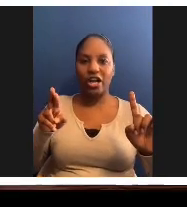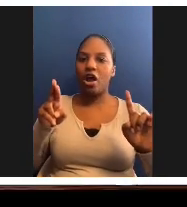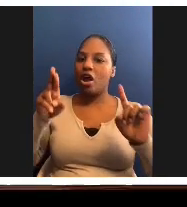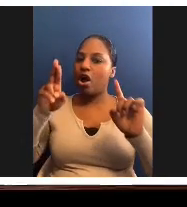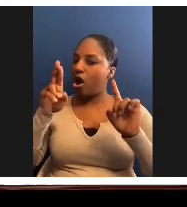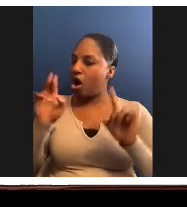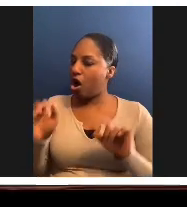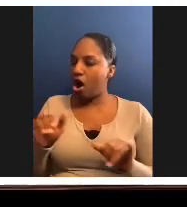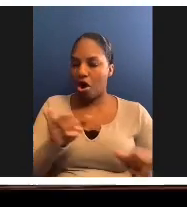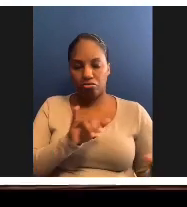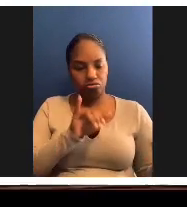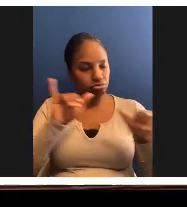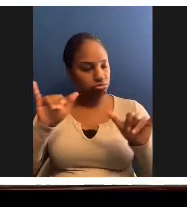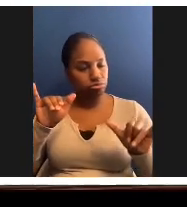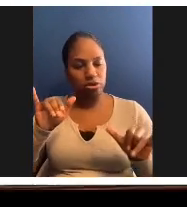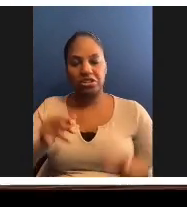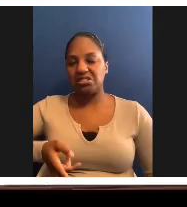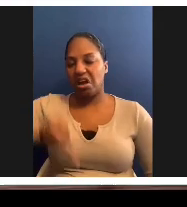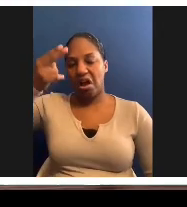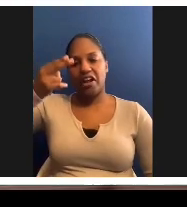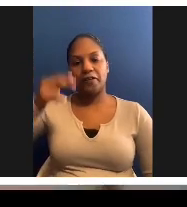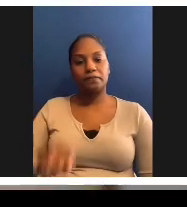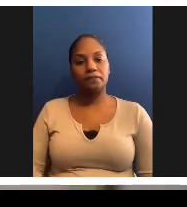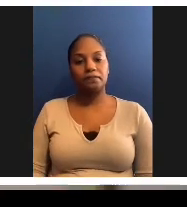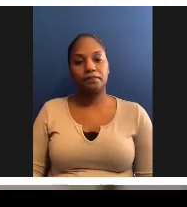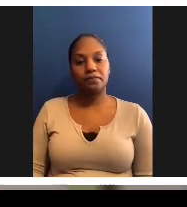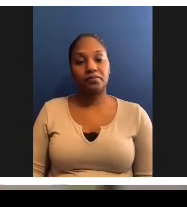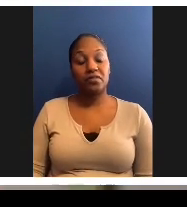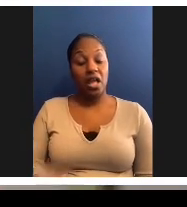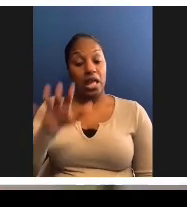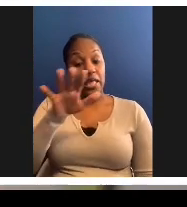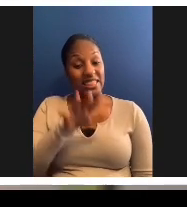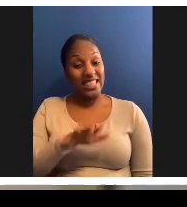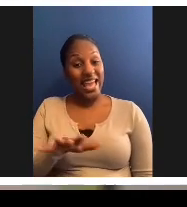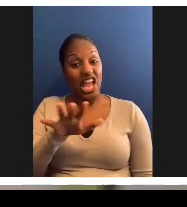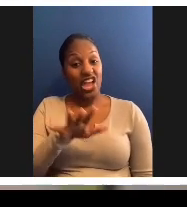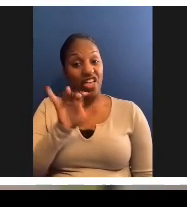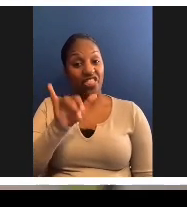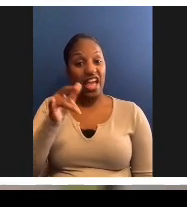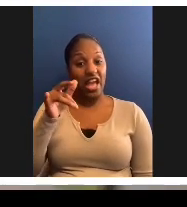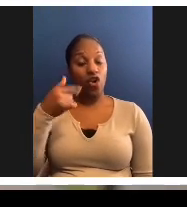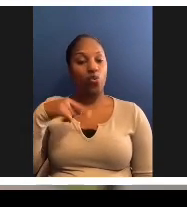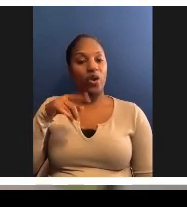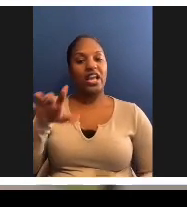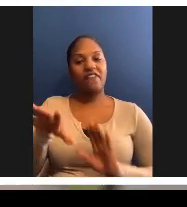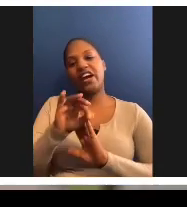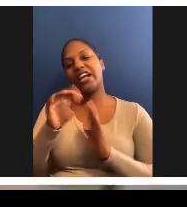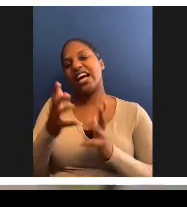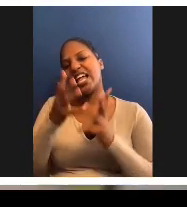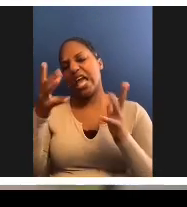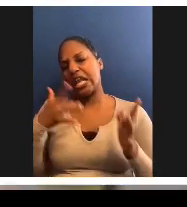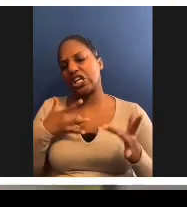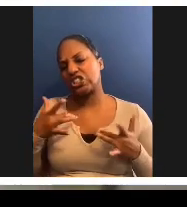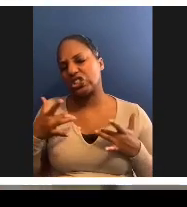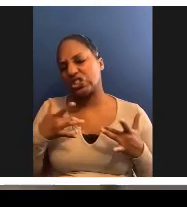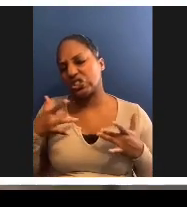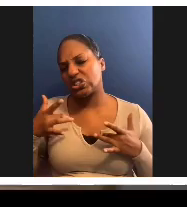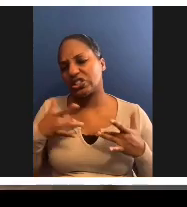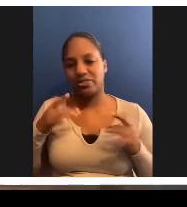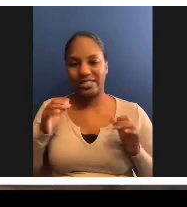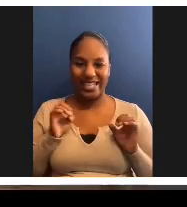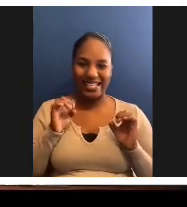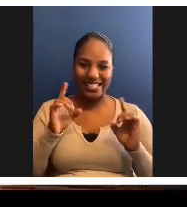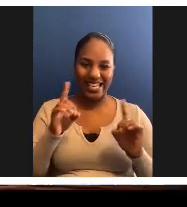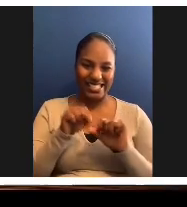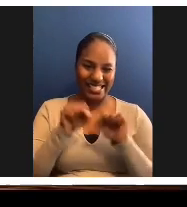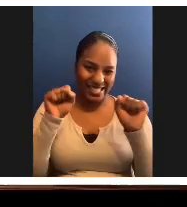high. So the area that we did find a lot of concern was the education